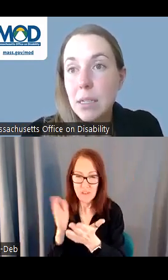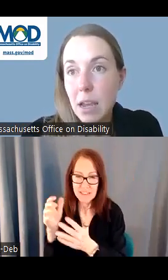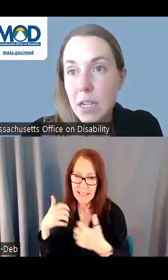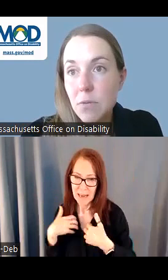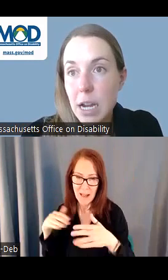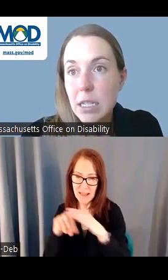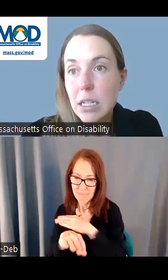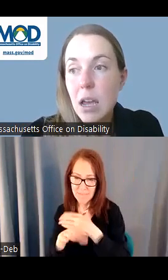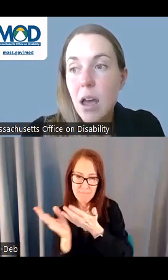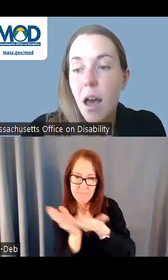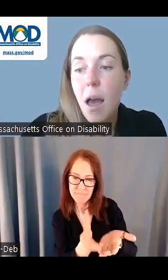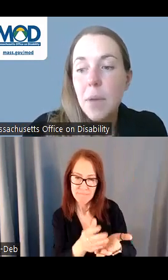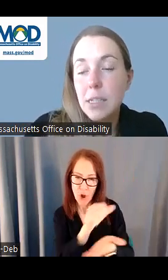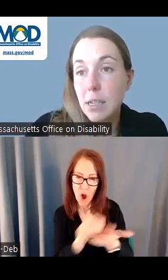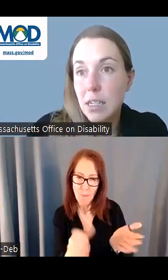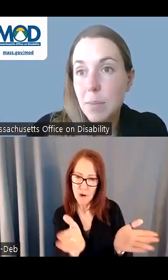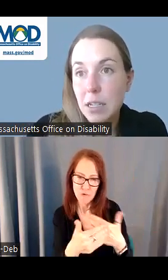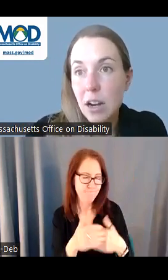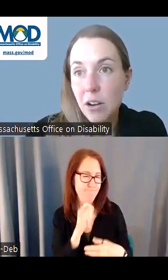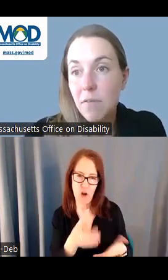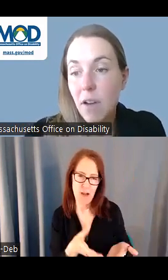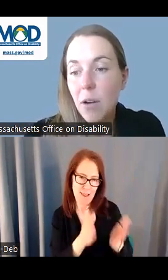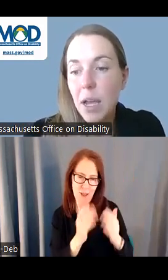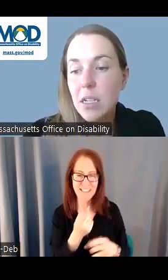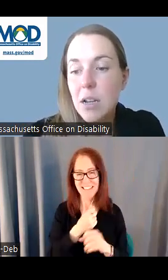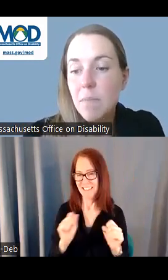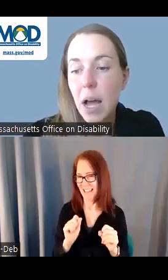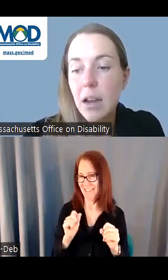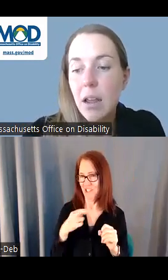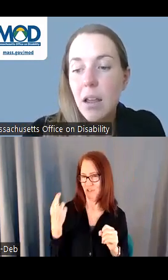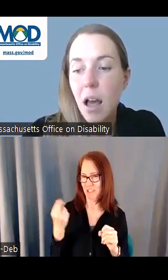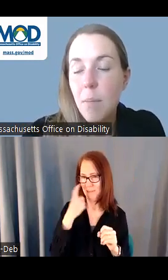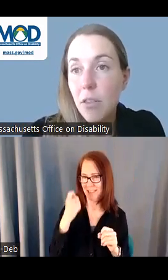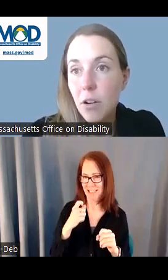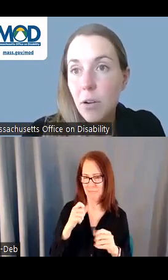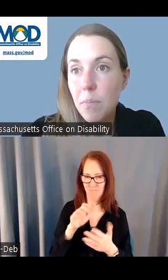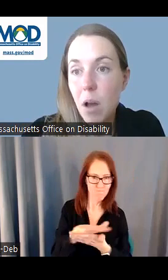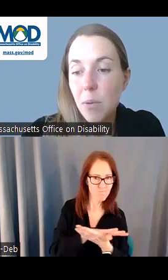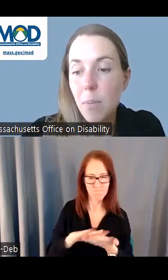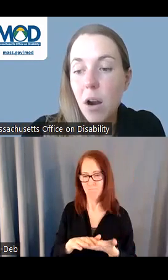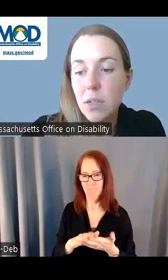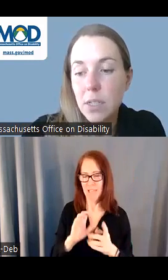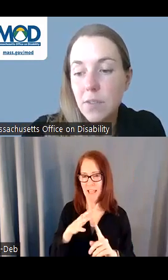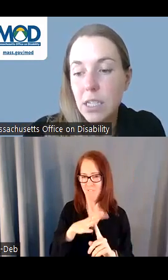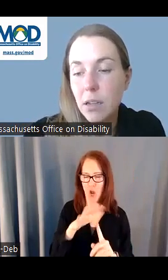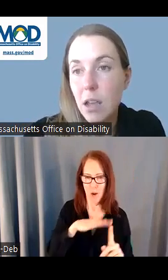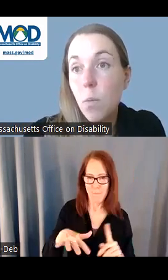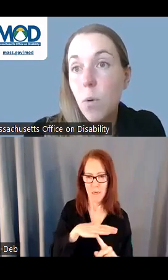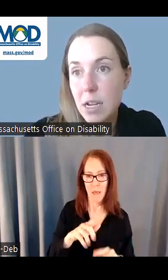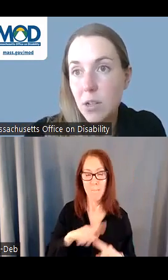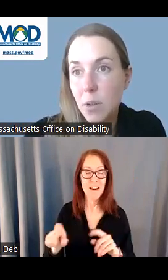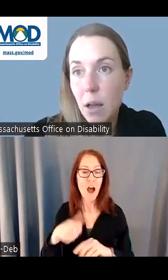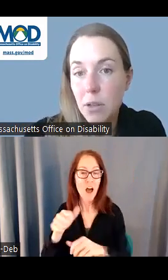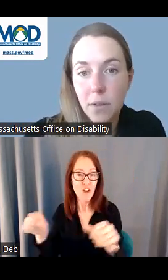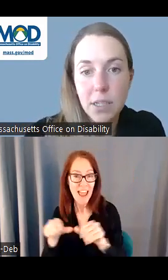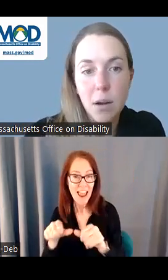be a safety risk because it needs to be a sterile environment, but other parts of this facility would